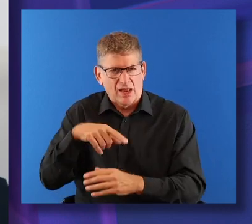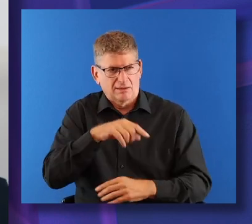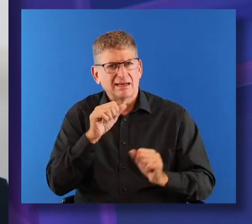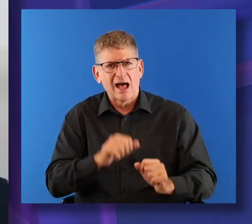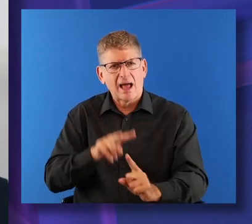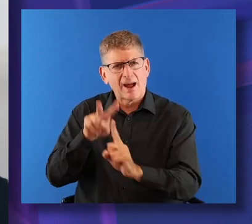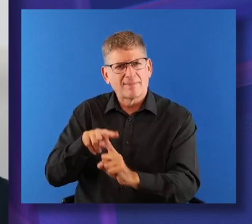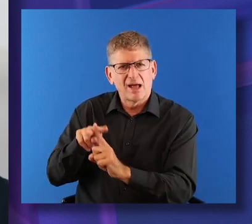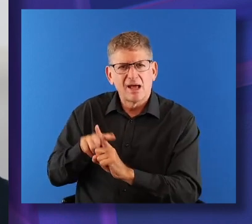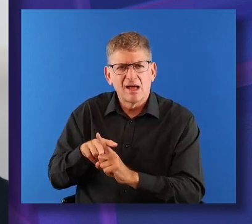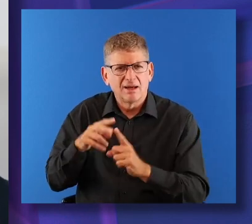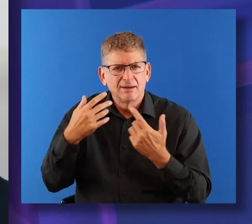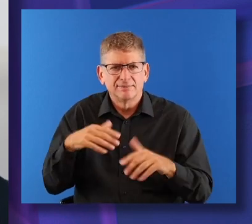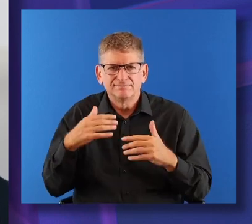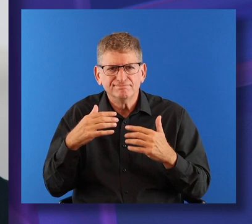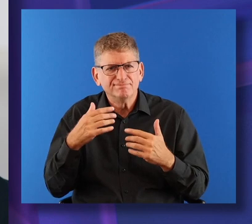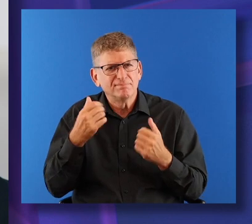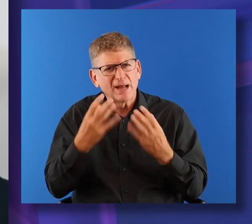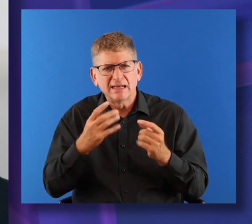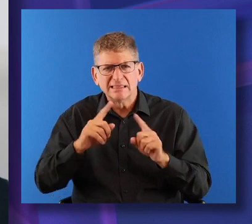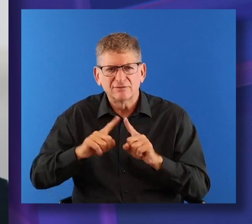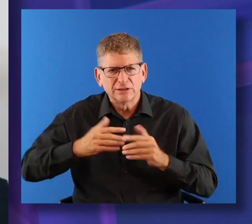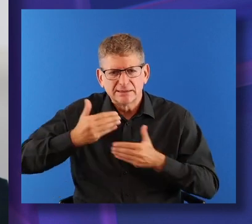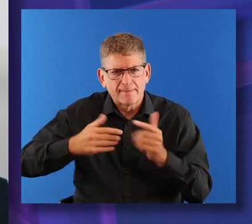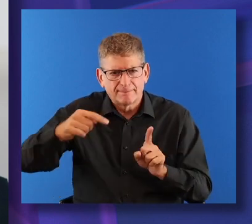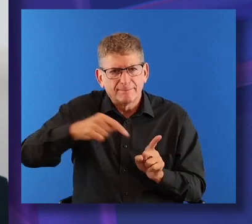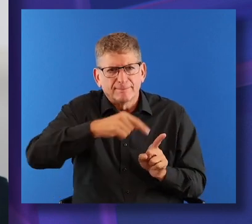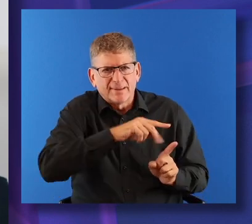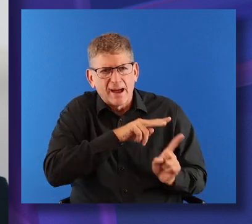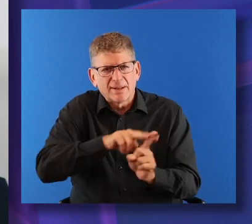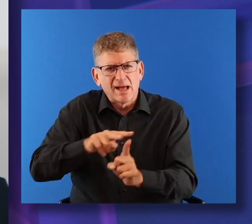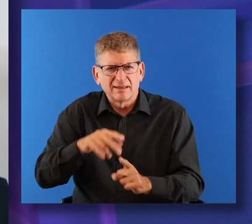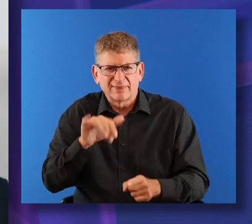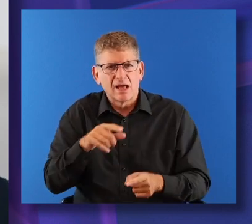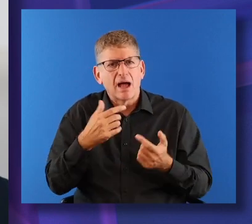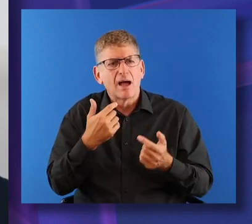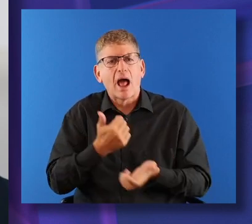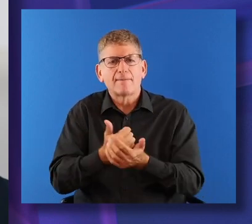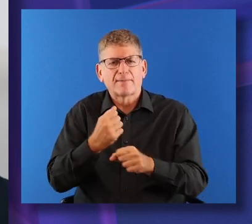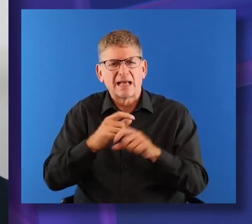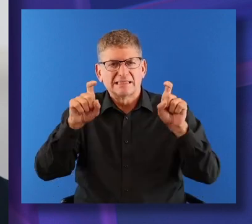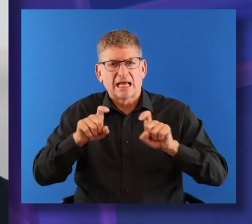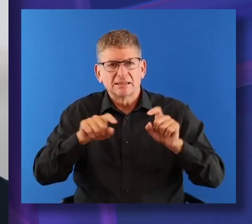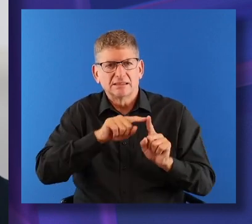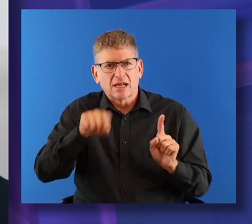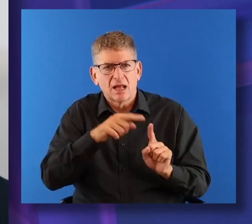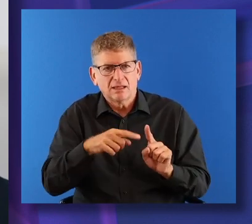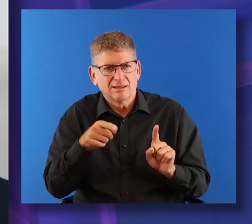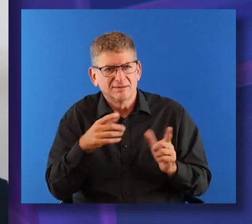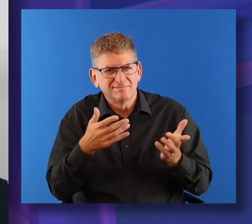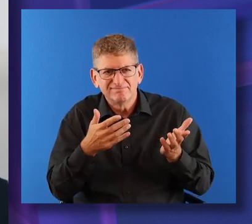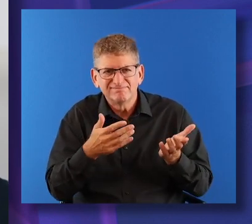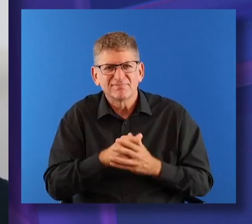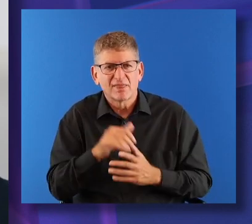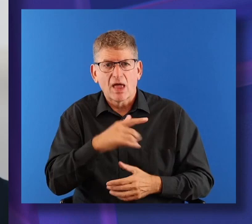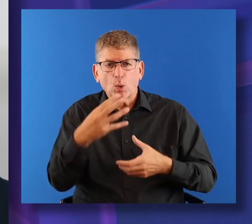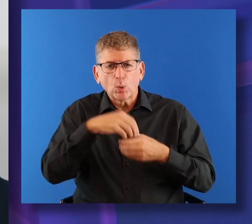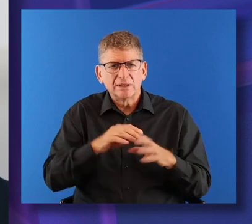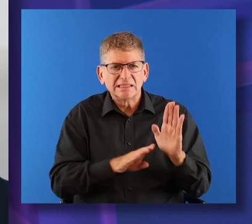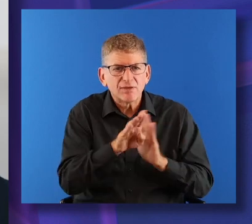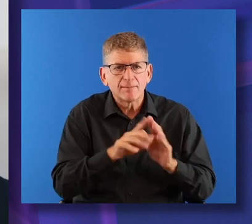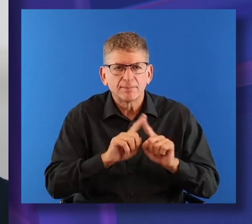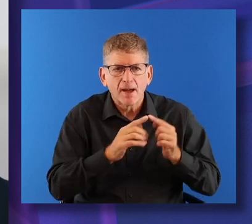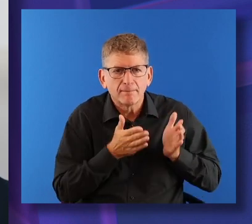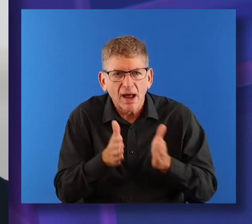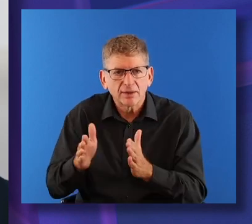steps of the design-make-test cycle of candidate molecules. This includes the development of methods to automatically design